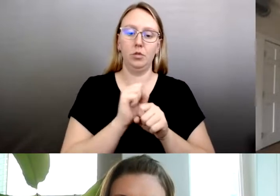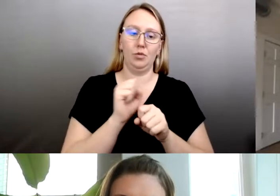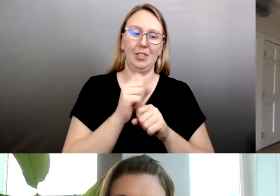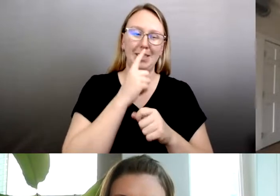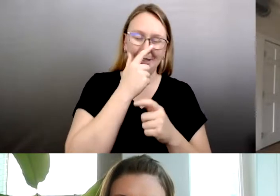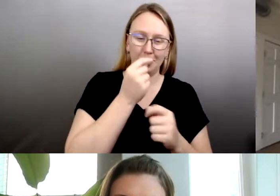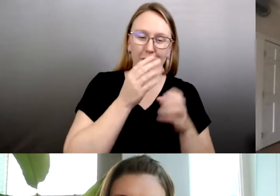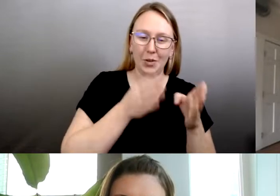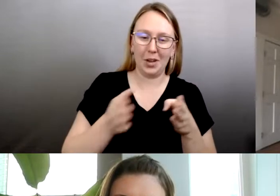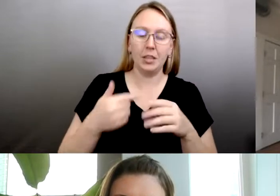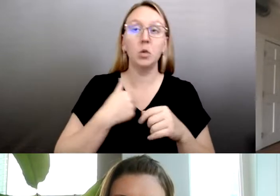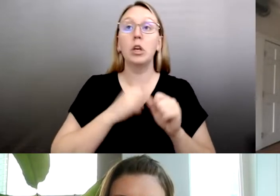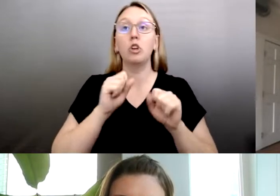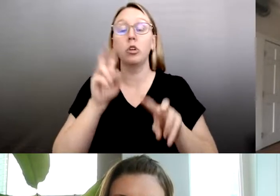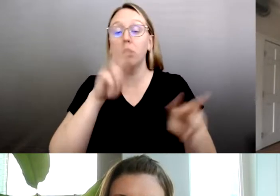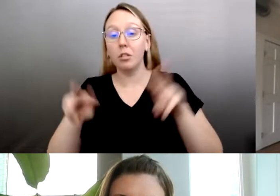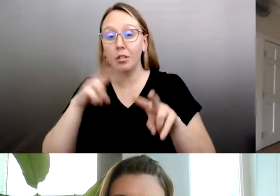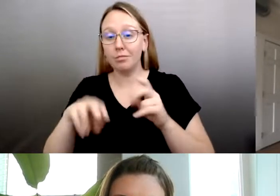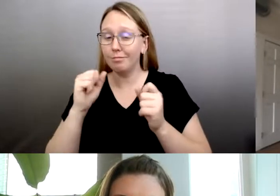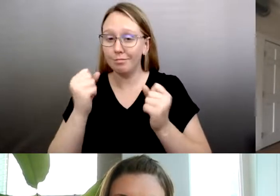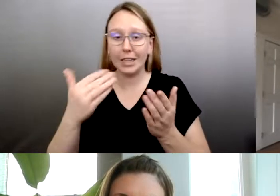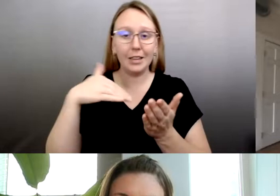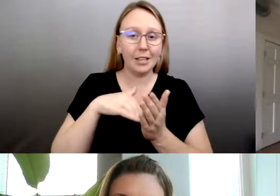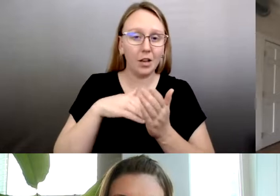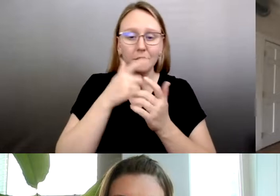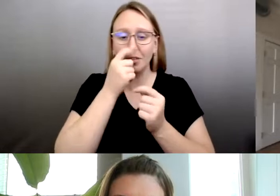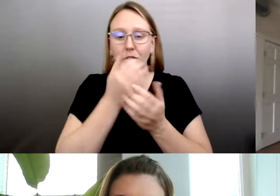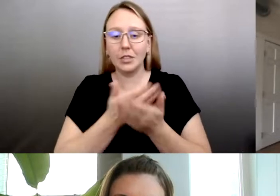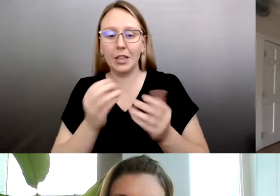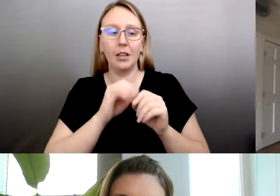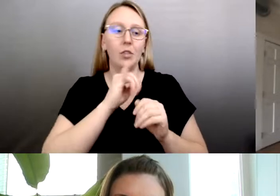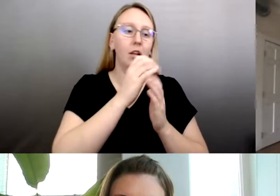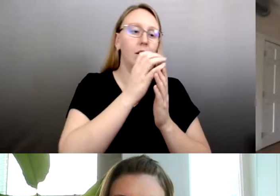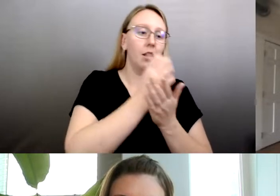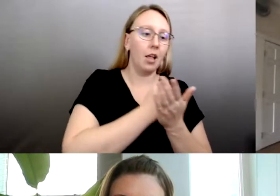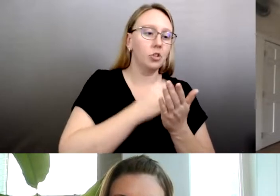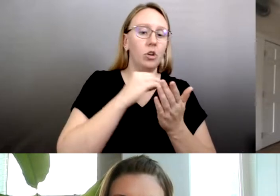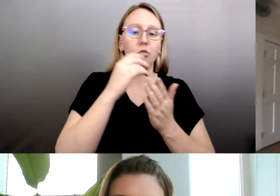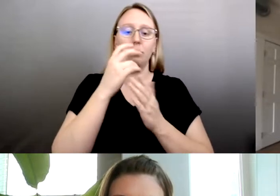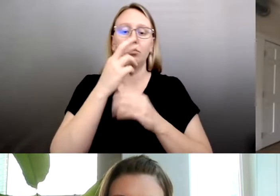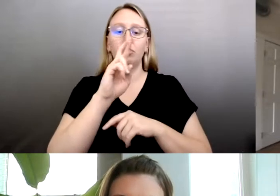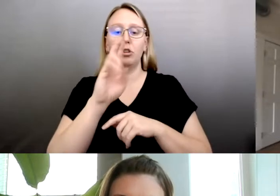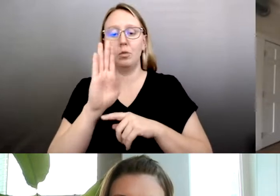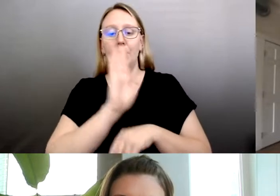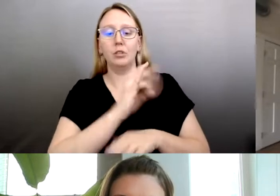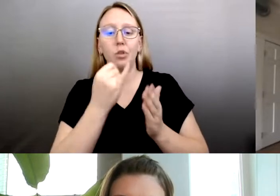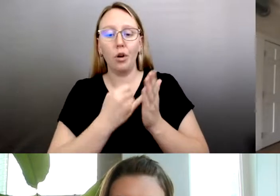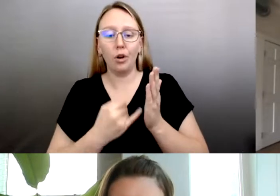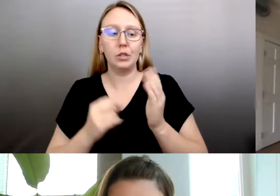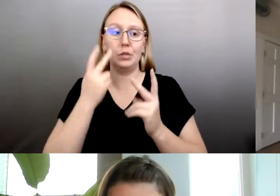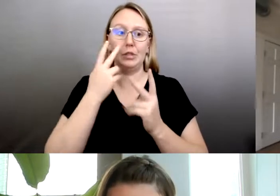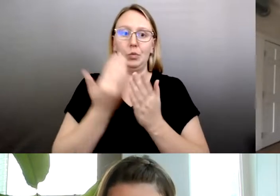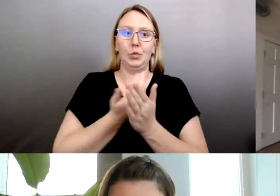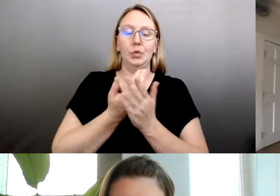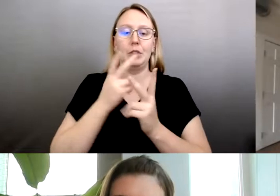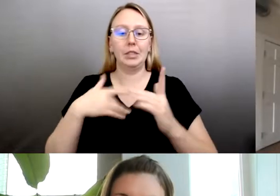at thousands and thousands of combinations of things in our collection and Roger's artworks to just see new and exciting aesthetic correlations that I